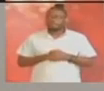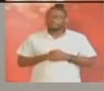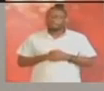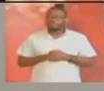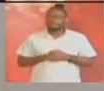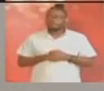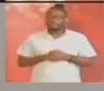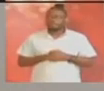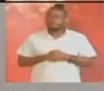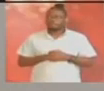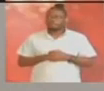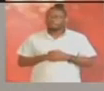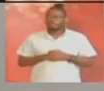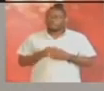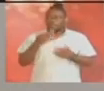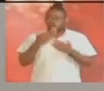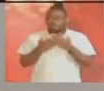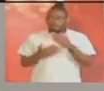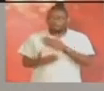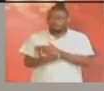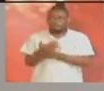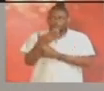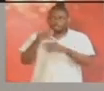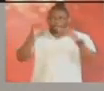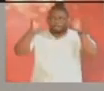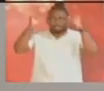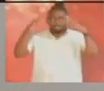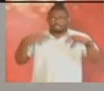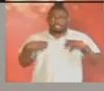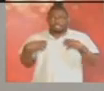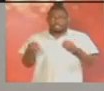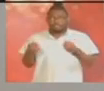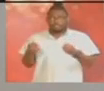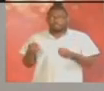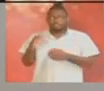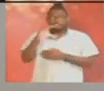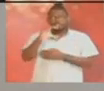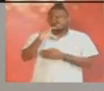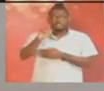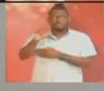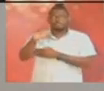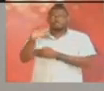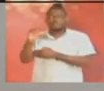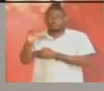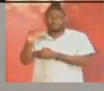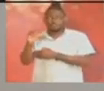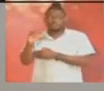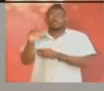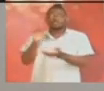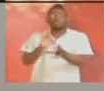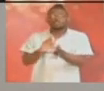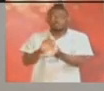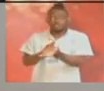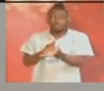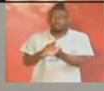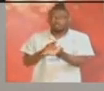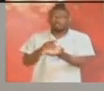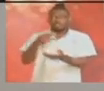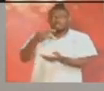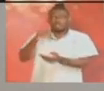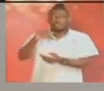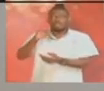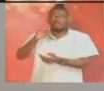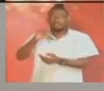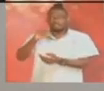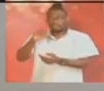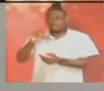Good morning, Honorable Minister of Health, Chief Medical Officer, Dr. Hines, Dr. Trotman, General Manager, Nursing